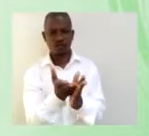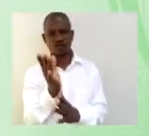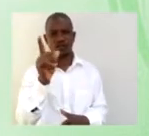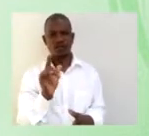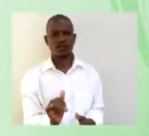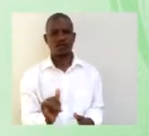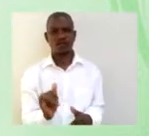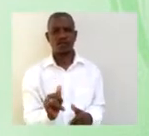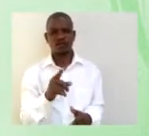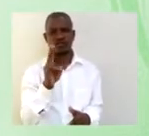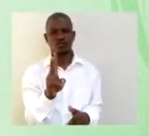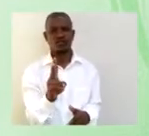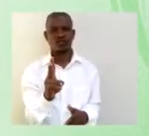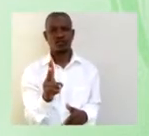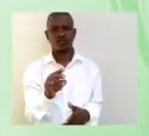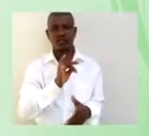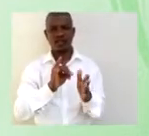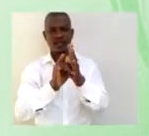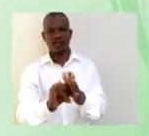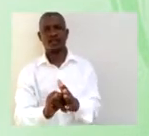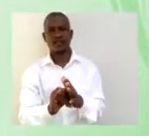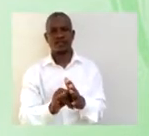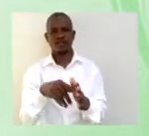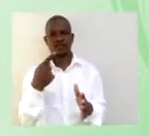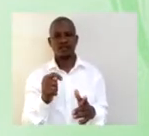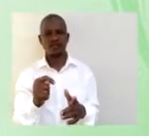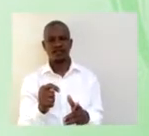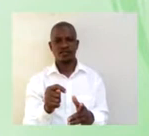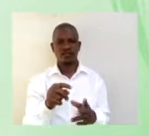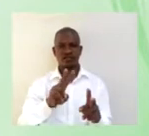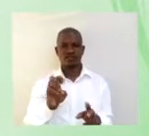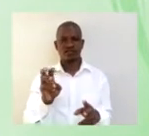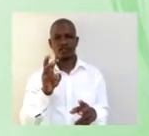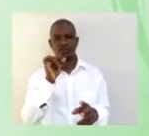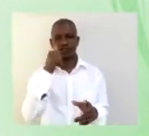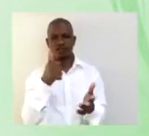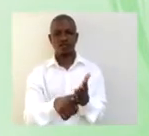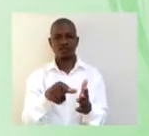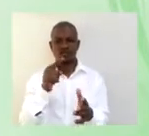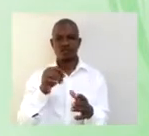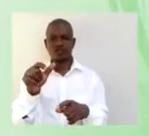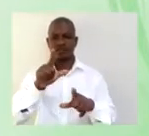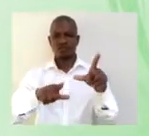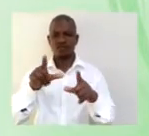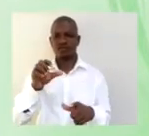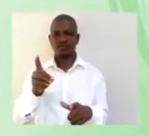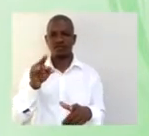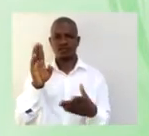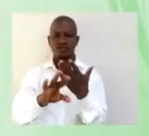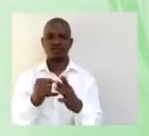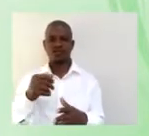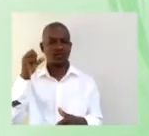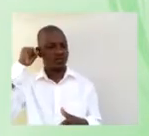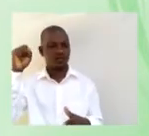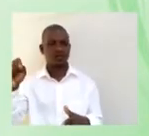correctly. 2. Identify the vowel letters symbolized